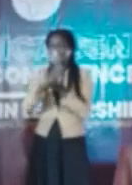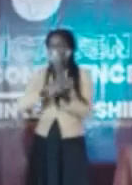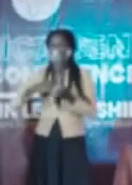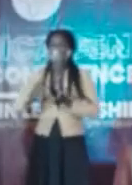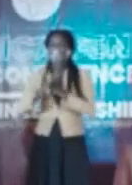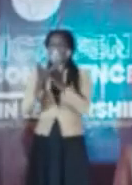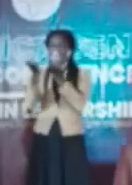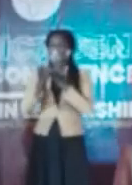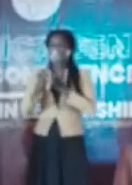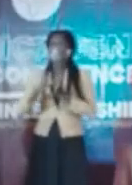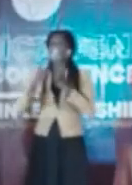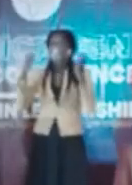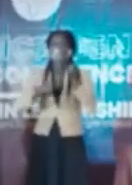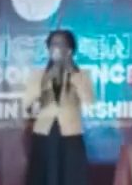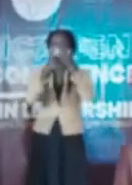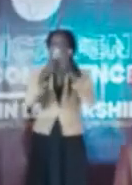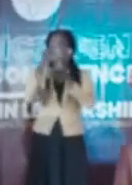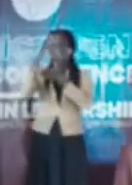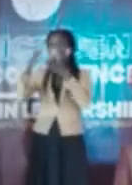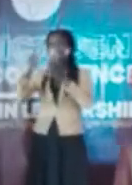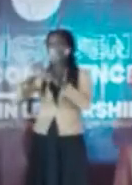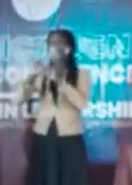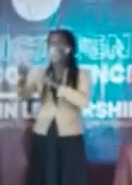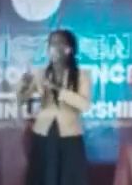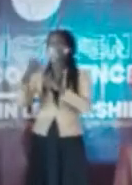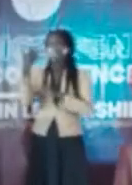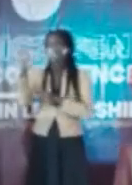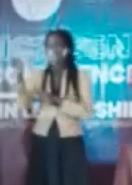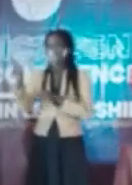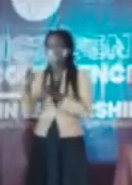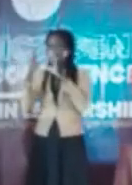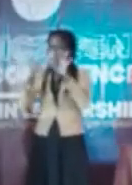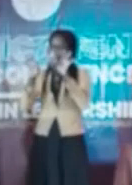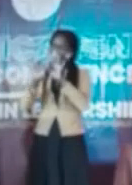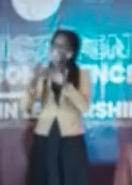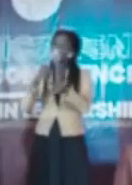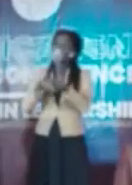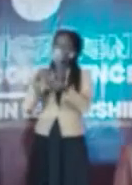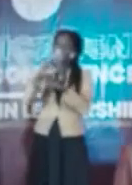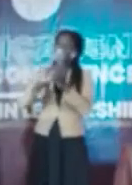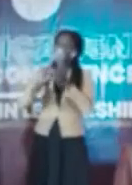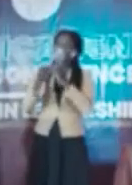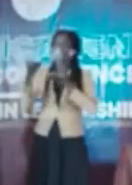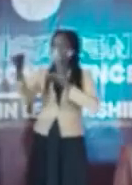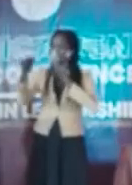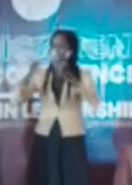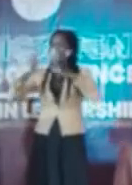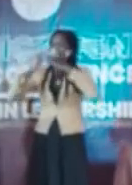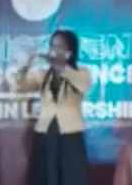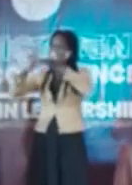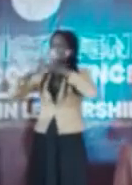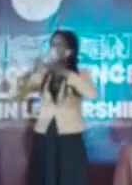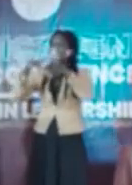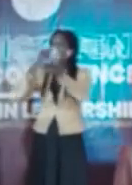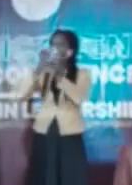more support than others. So there's always need for collaboration and coordination as